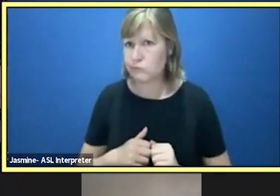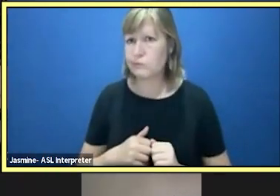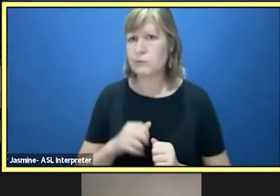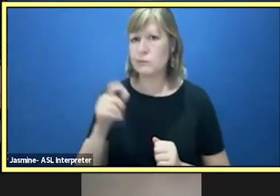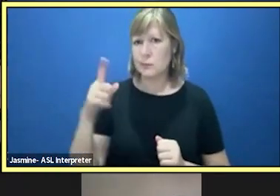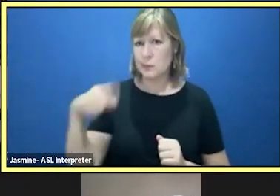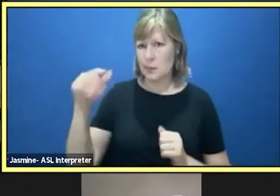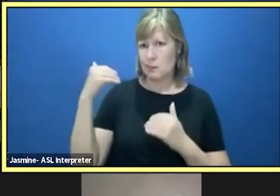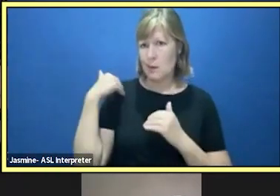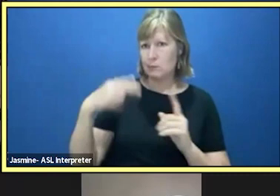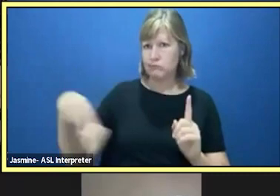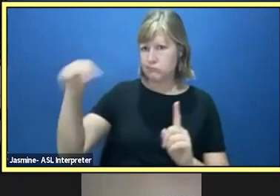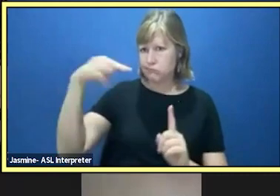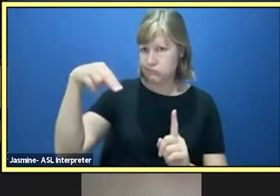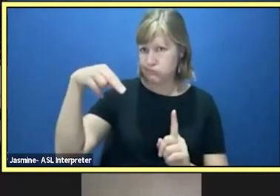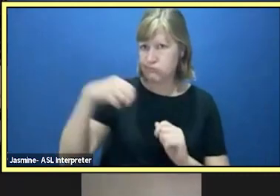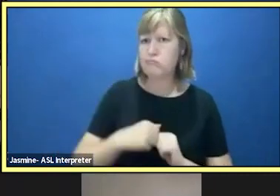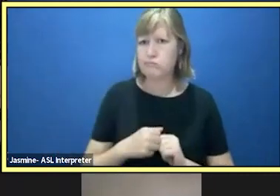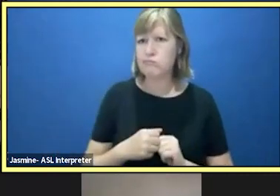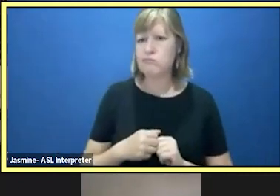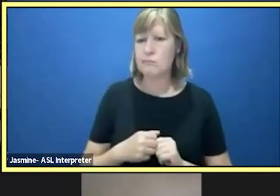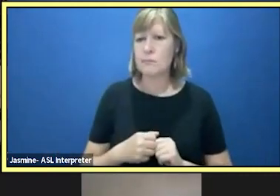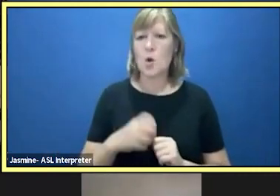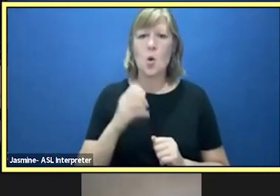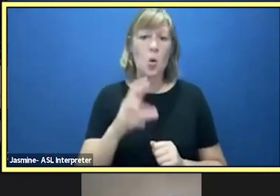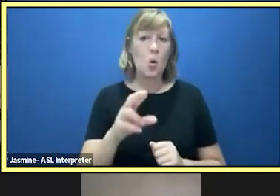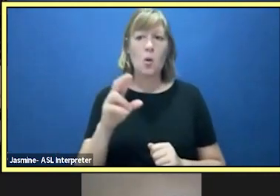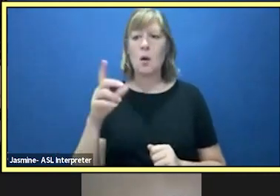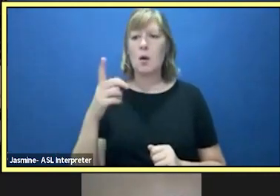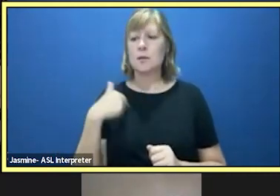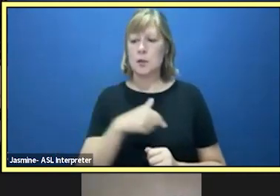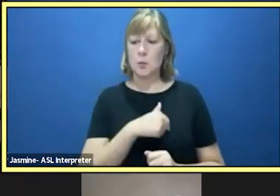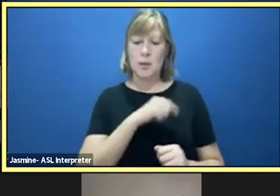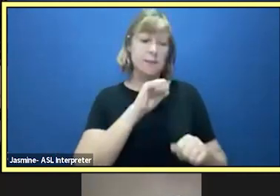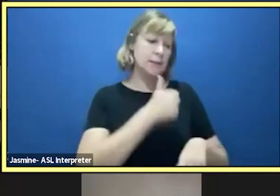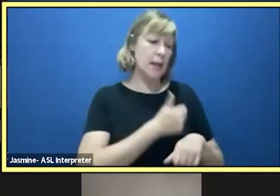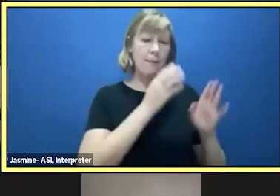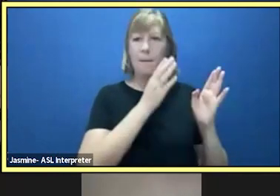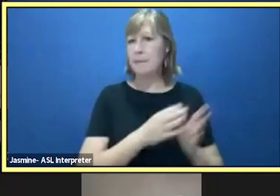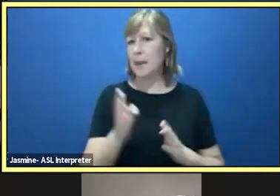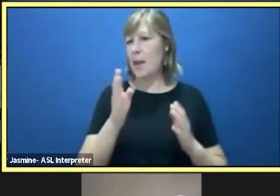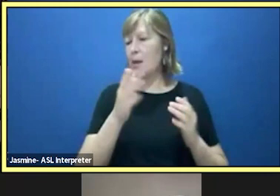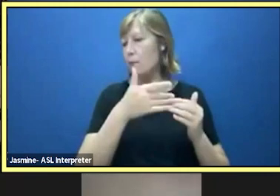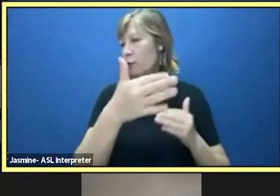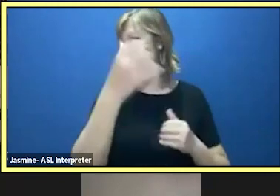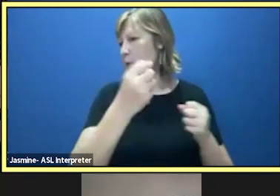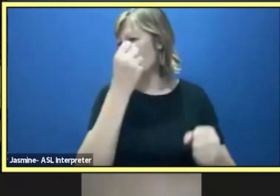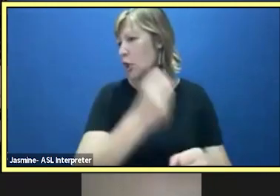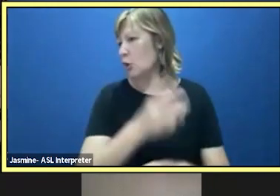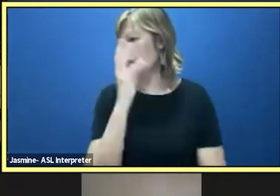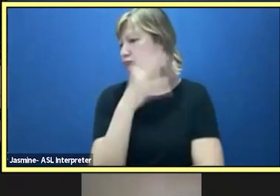much attention to it over the course of the year. The plan is really what drives the services and supports, because it's what the person